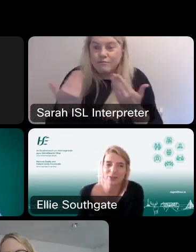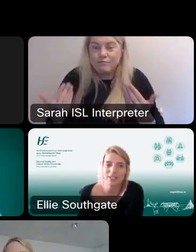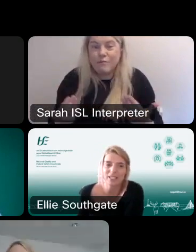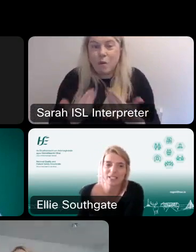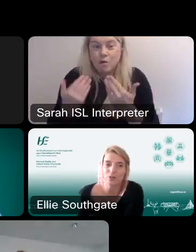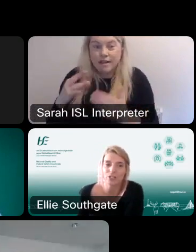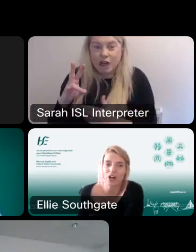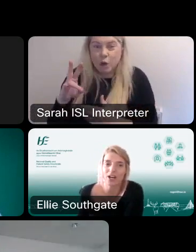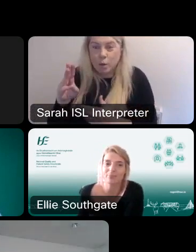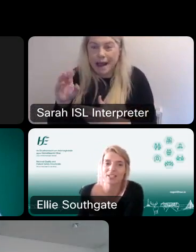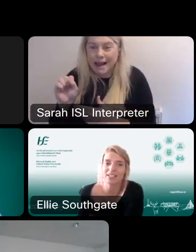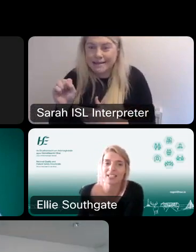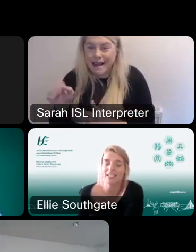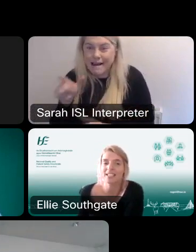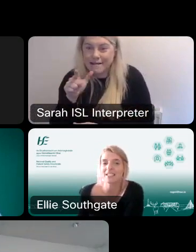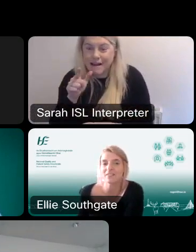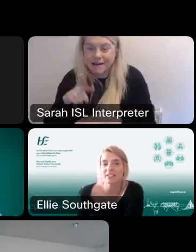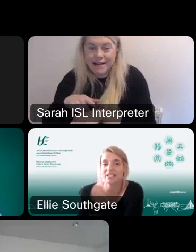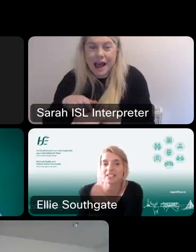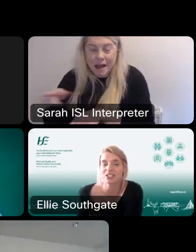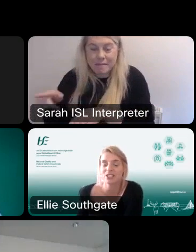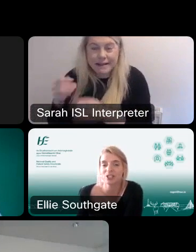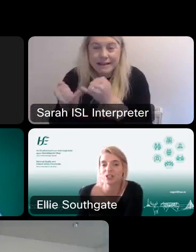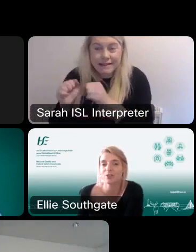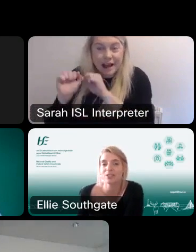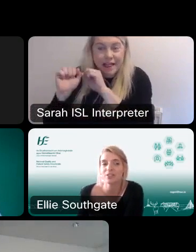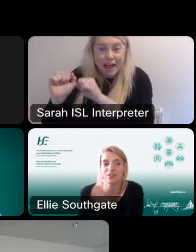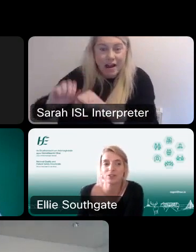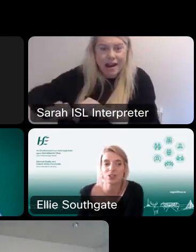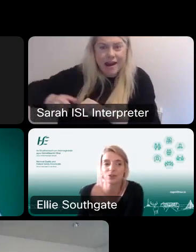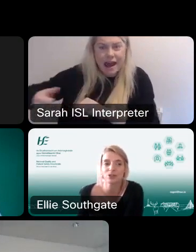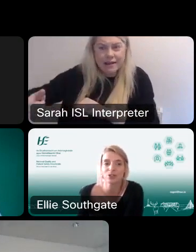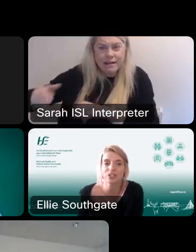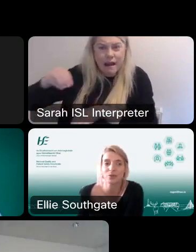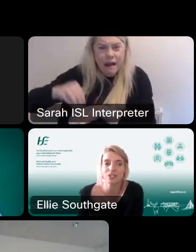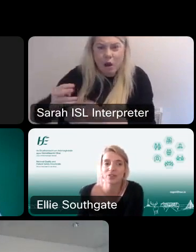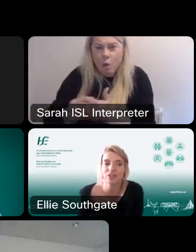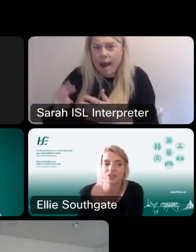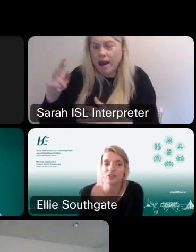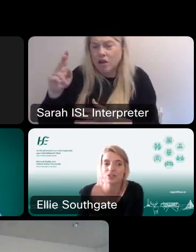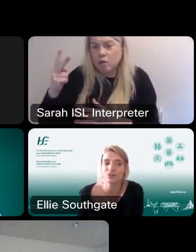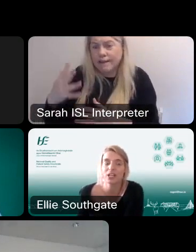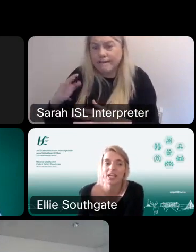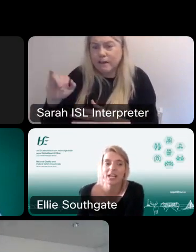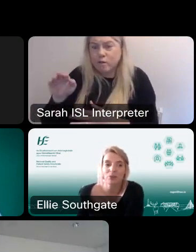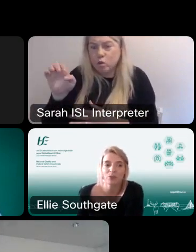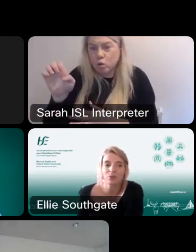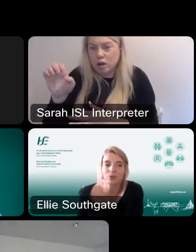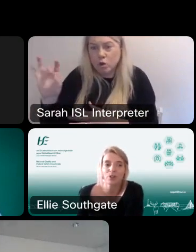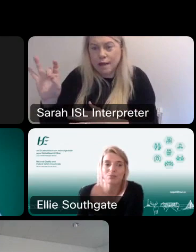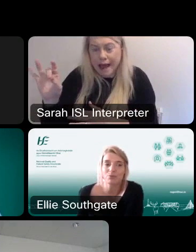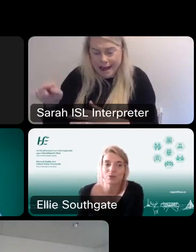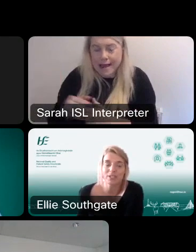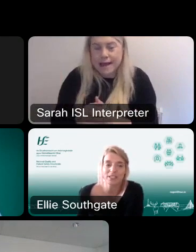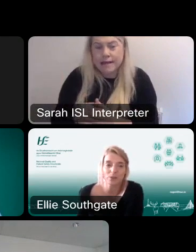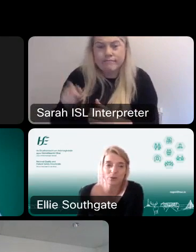deliver QPS Talk Time the details of their next edition on the 25th of June, Tuesday 25th of June, which will